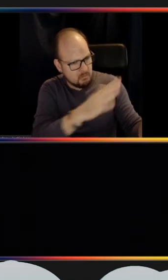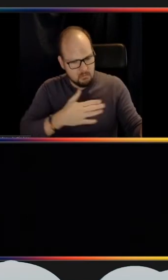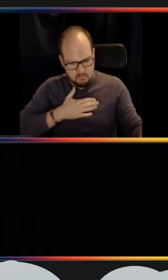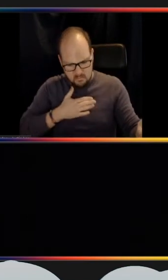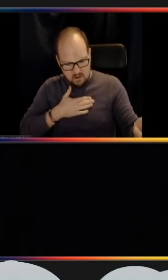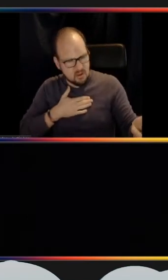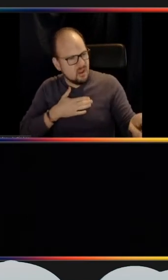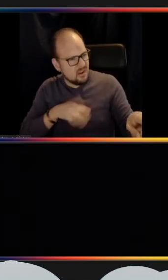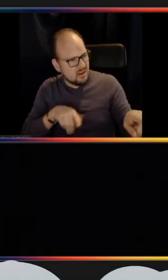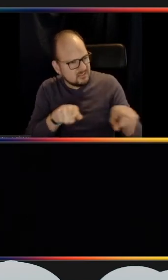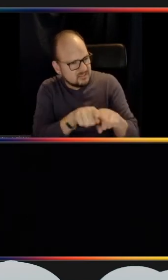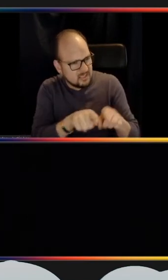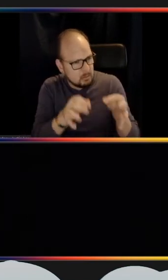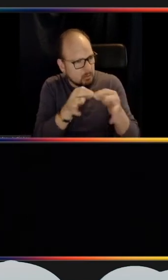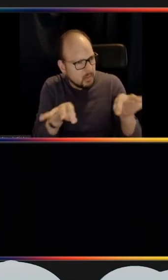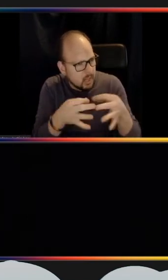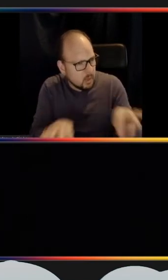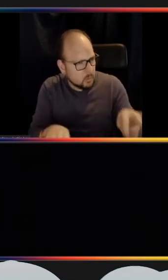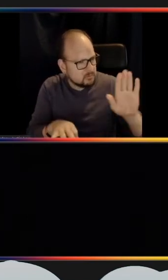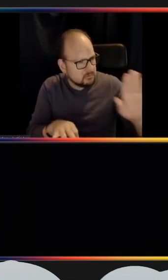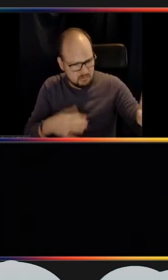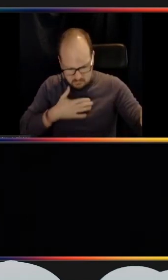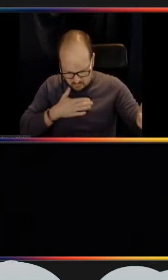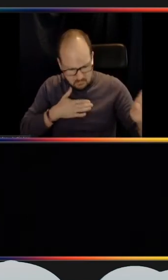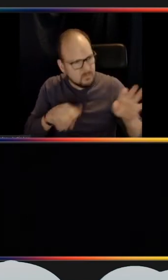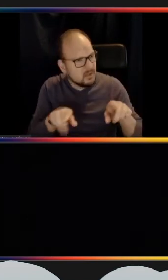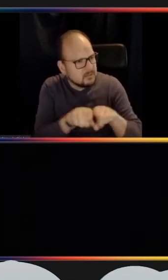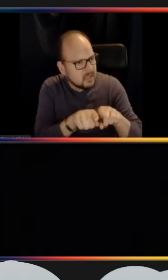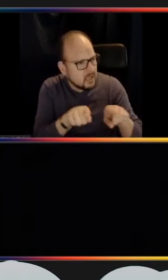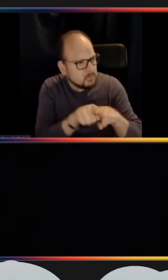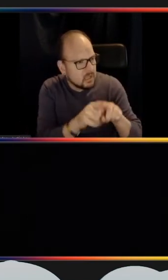that are so prevalent in my life. So I think that's when